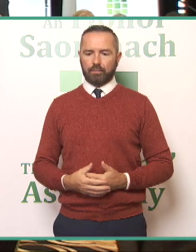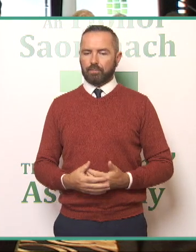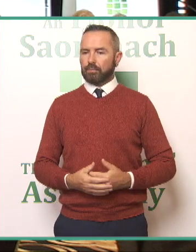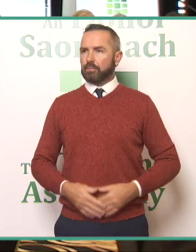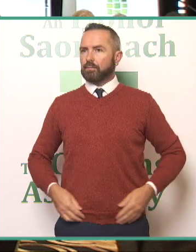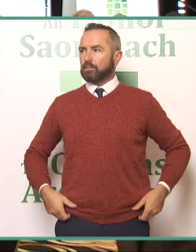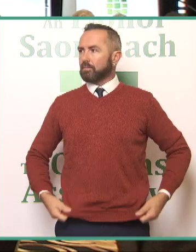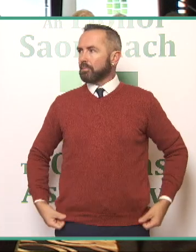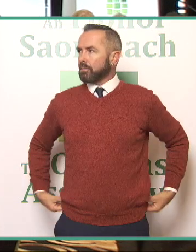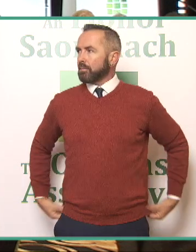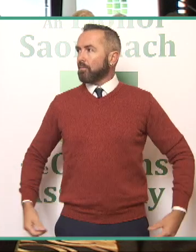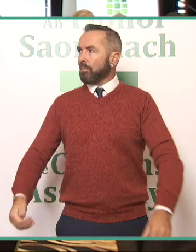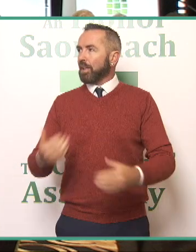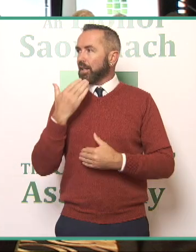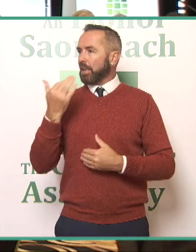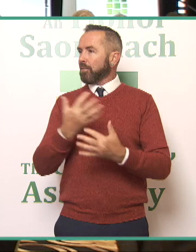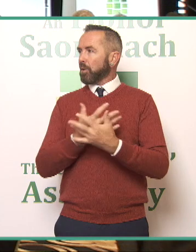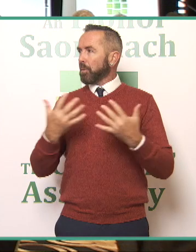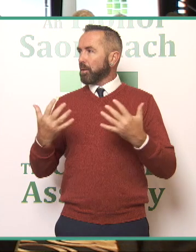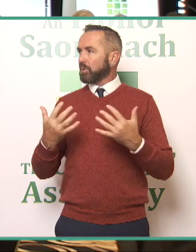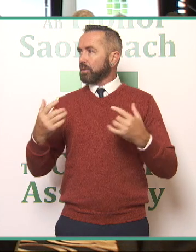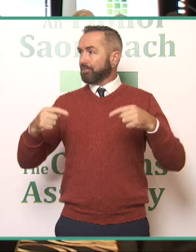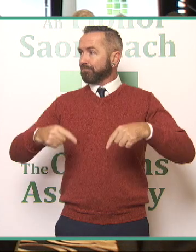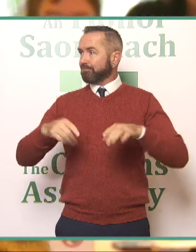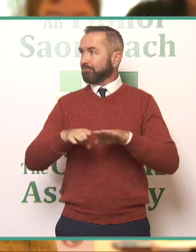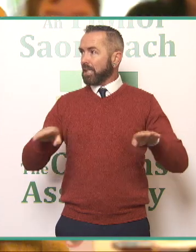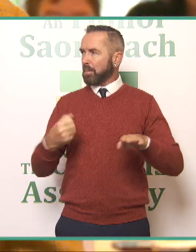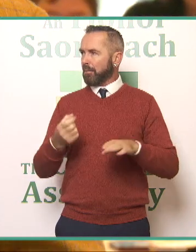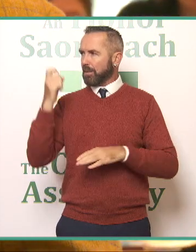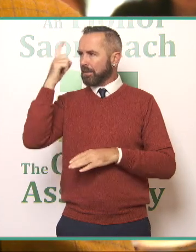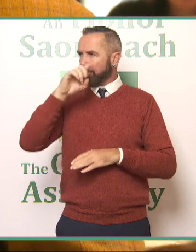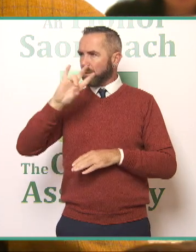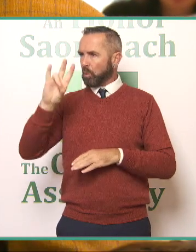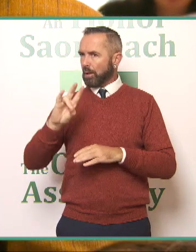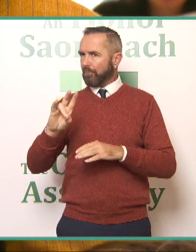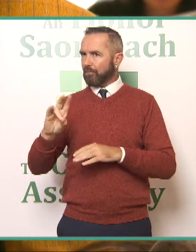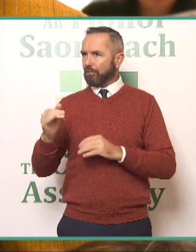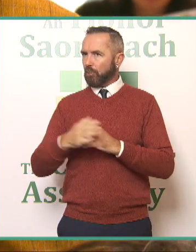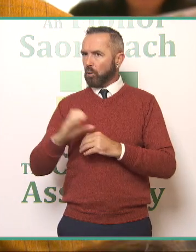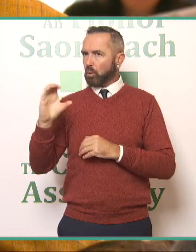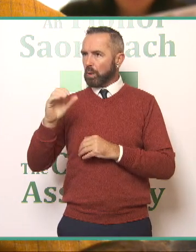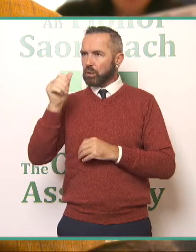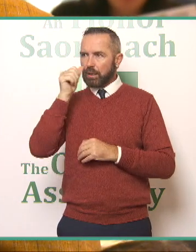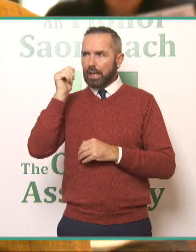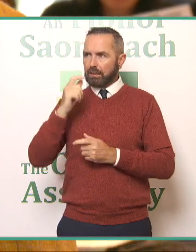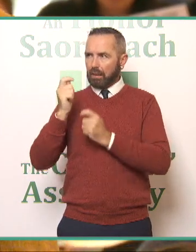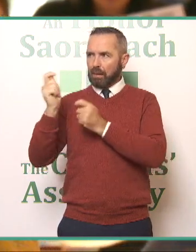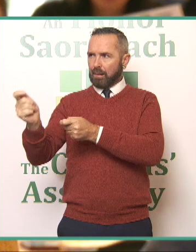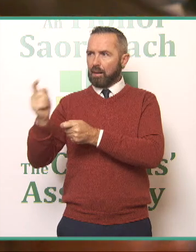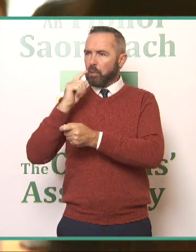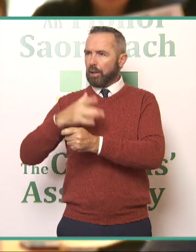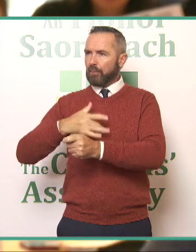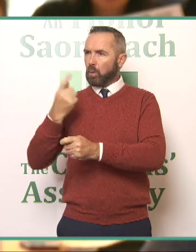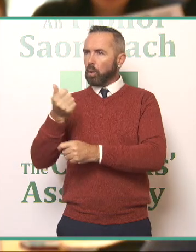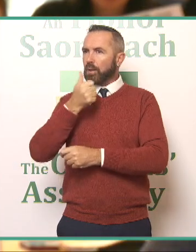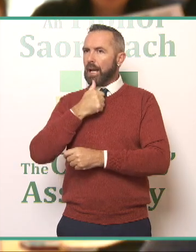Thanks very much. Our table gave a hard question to Quilcha yesterday, but I found that one of his answers